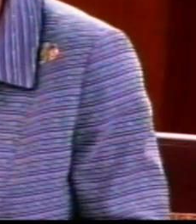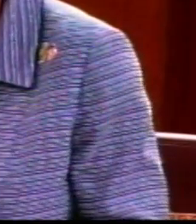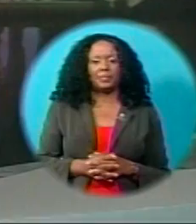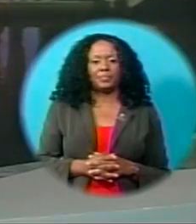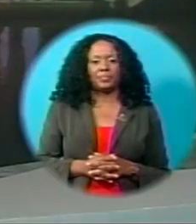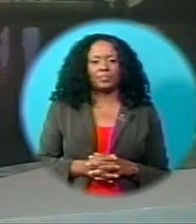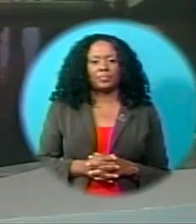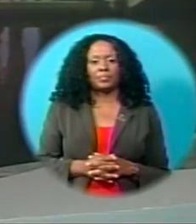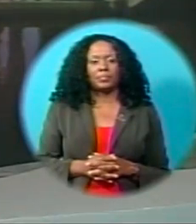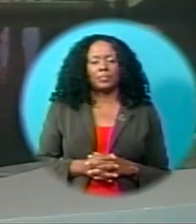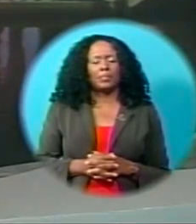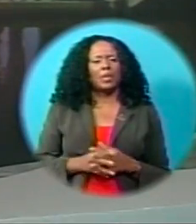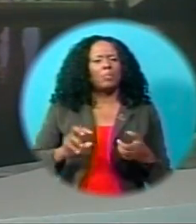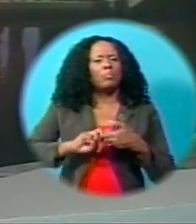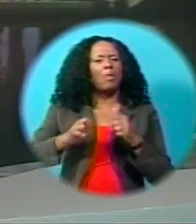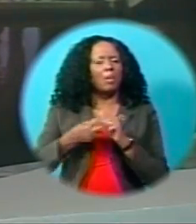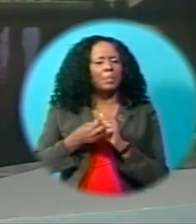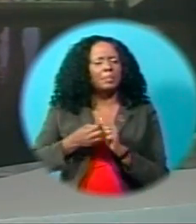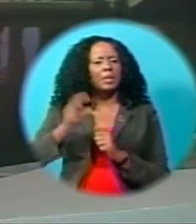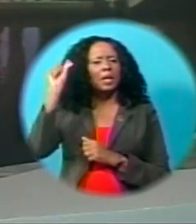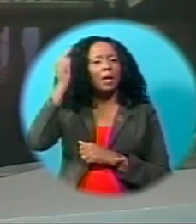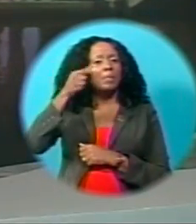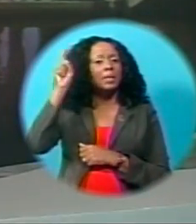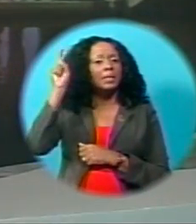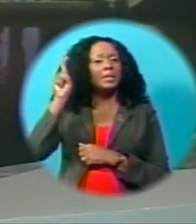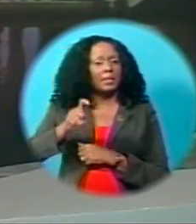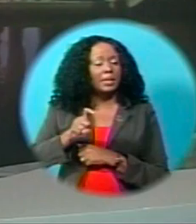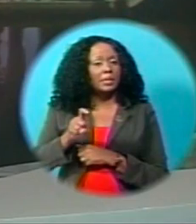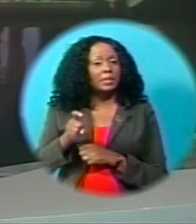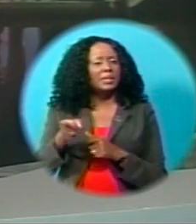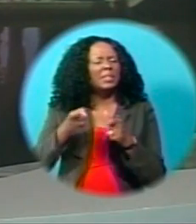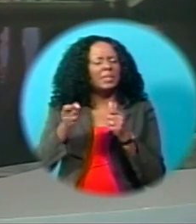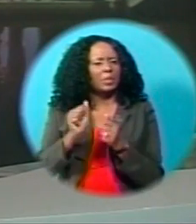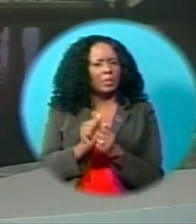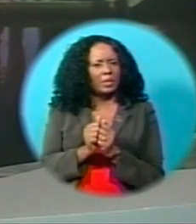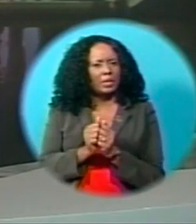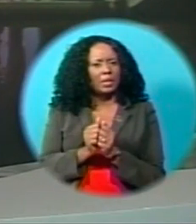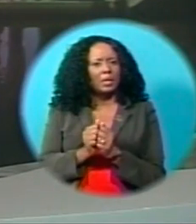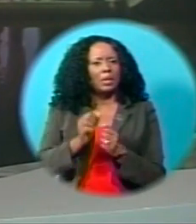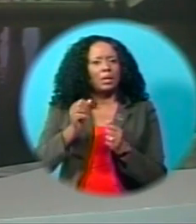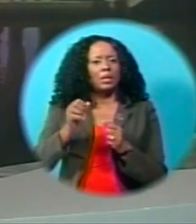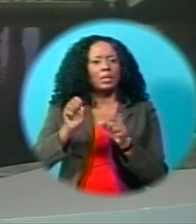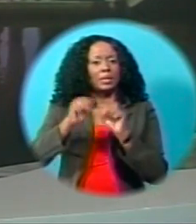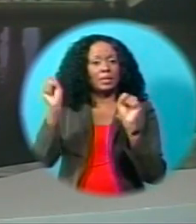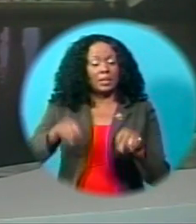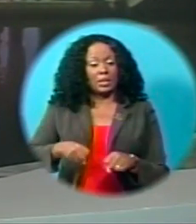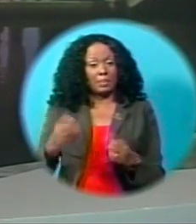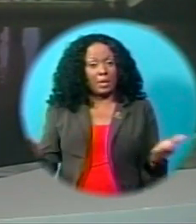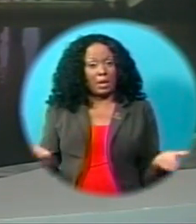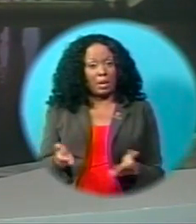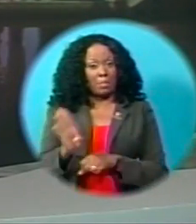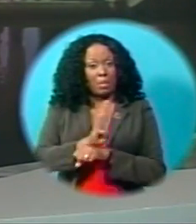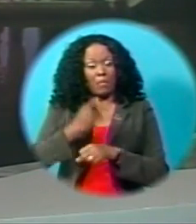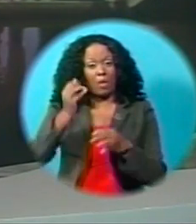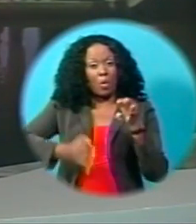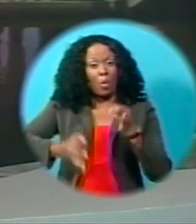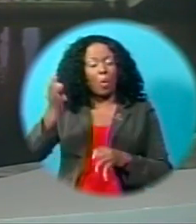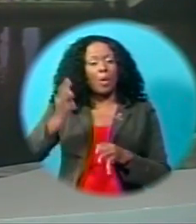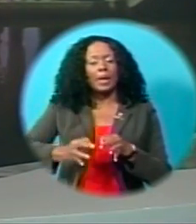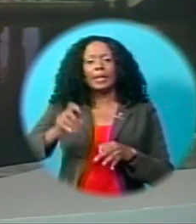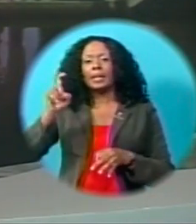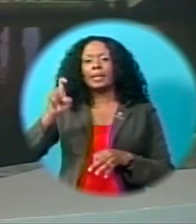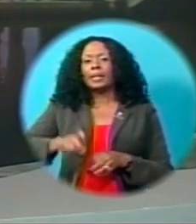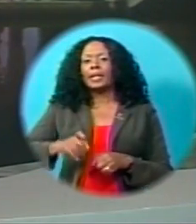protected. A contention that government needs to accept that the court system in Barbados needs a radical overhaul. This is the